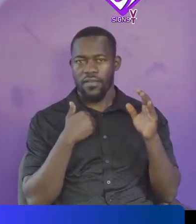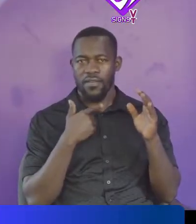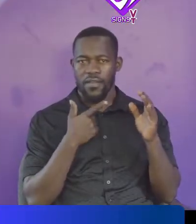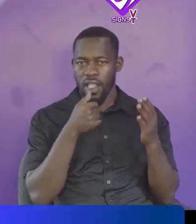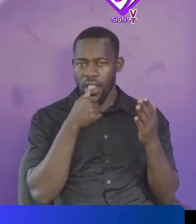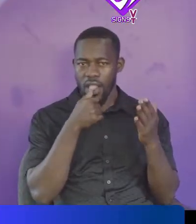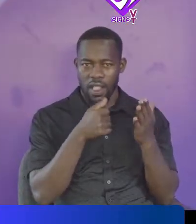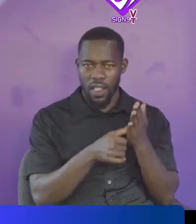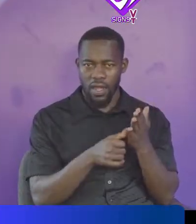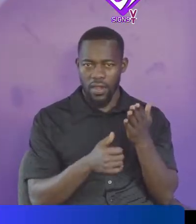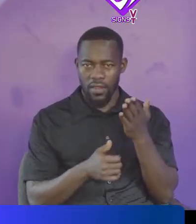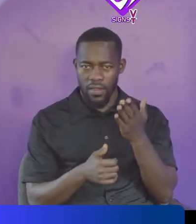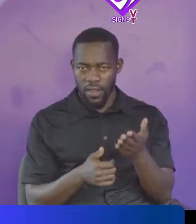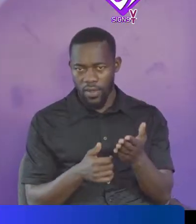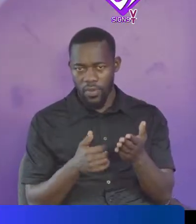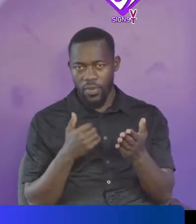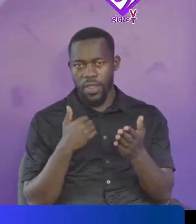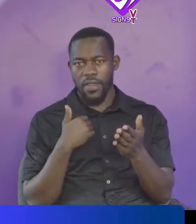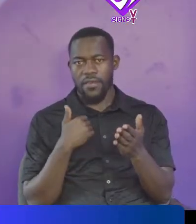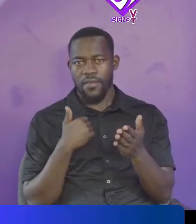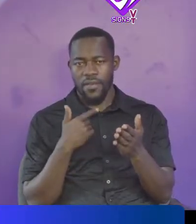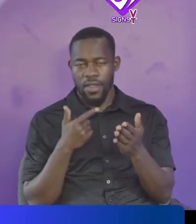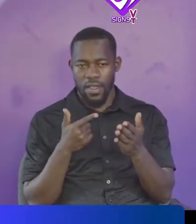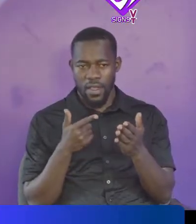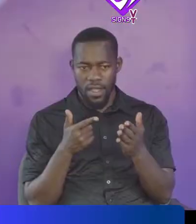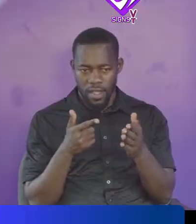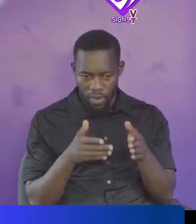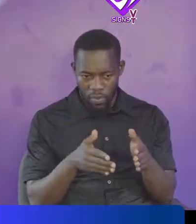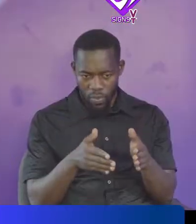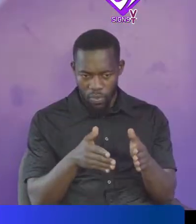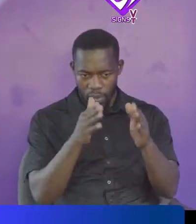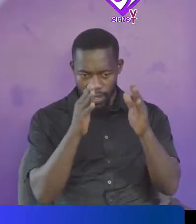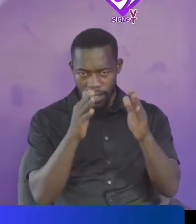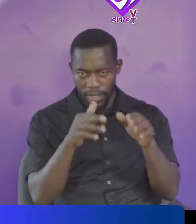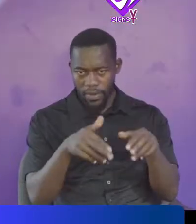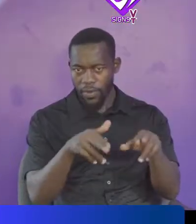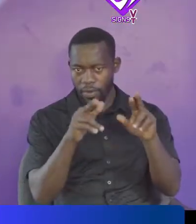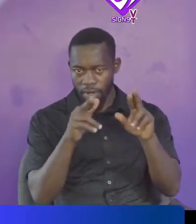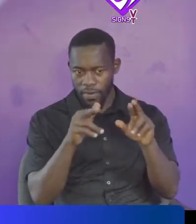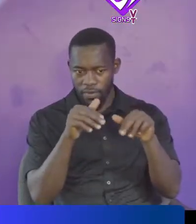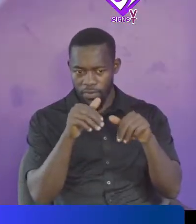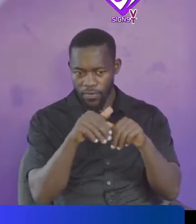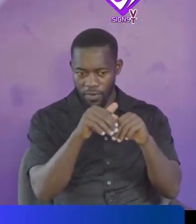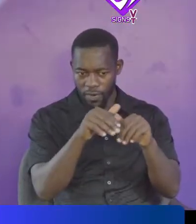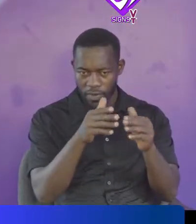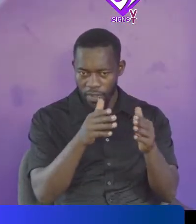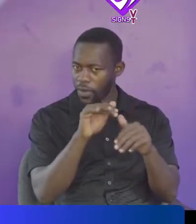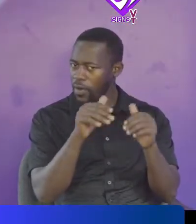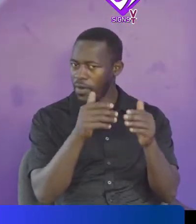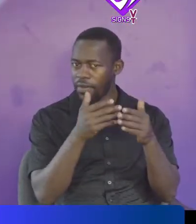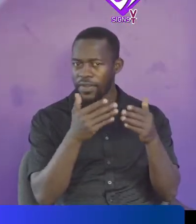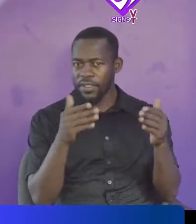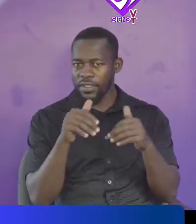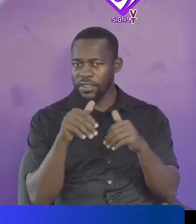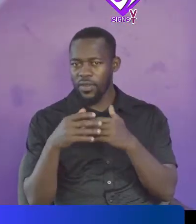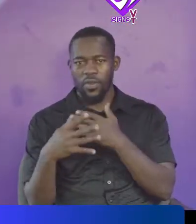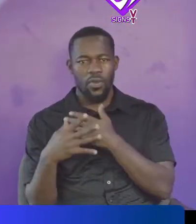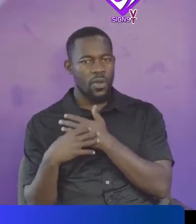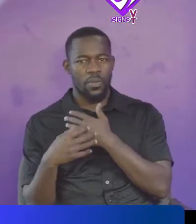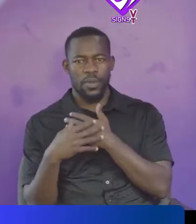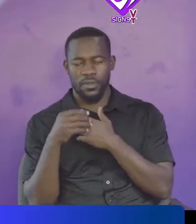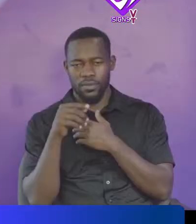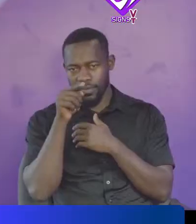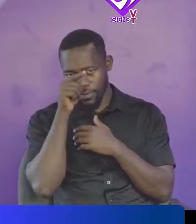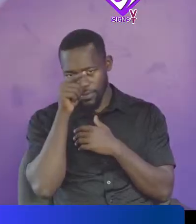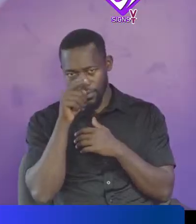here. There is the direction, like I was given direction here. So there is direction here as well. So basically everything that happens does not